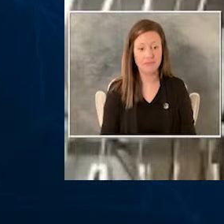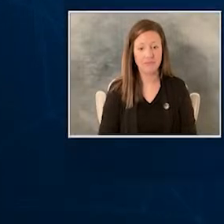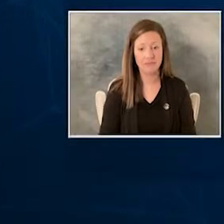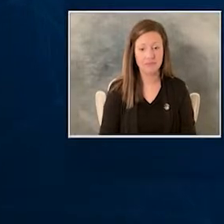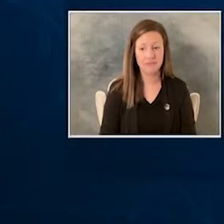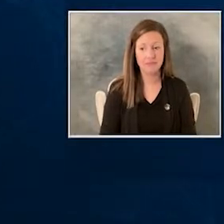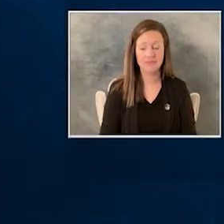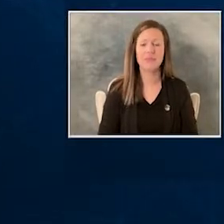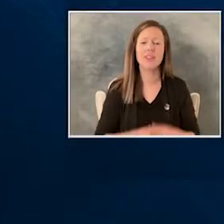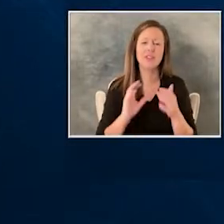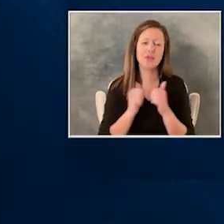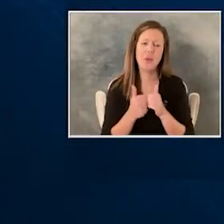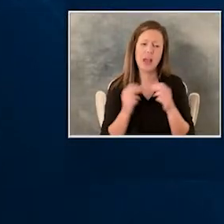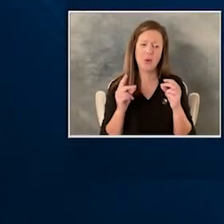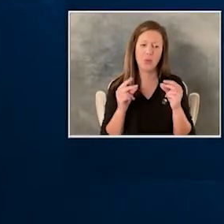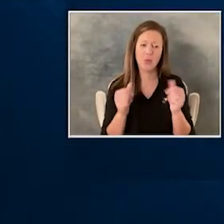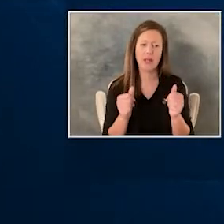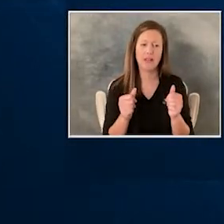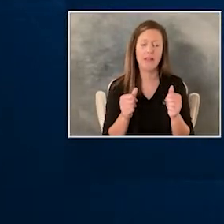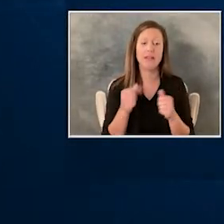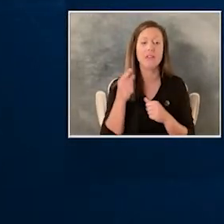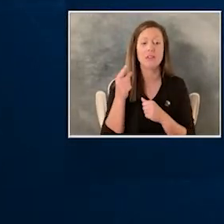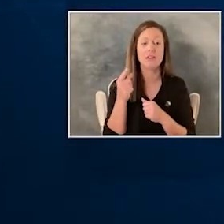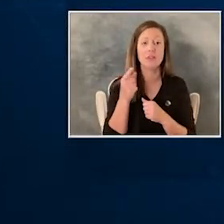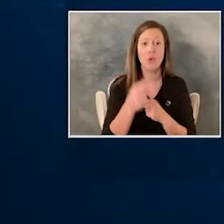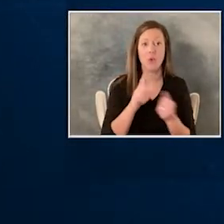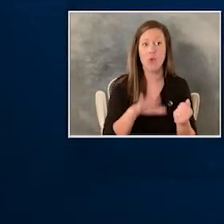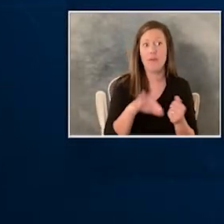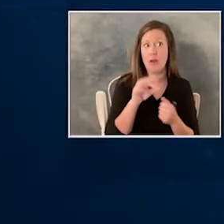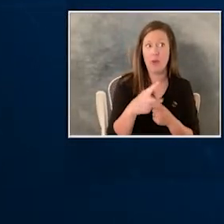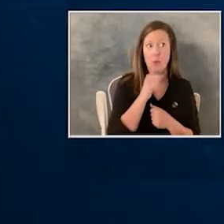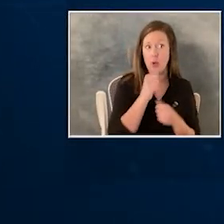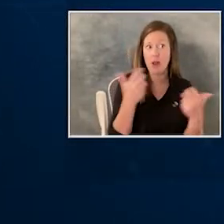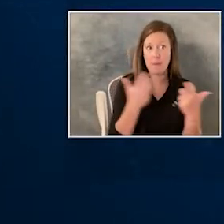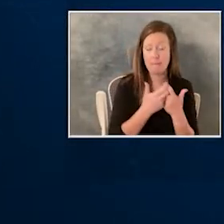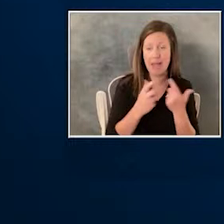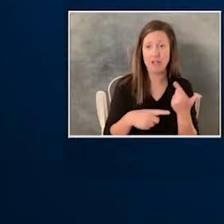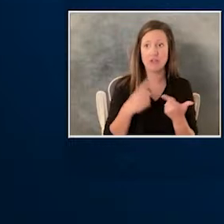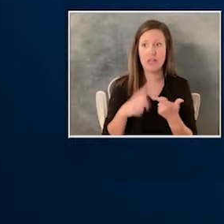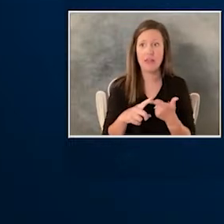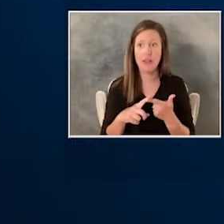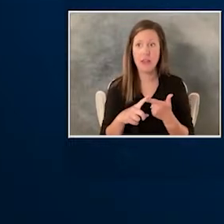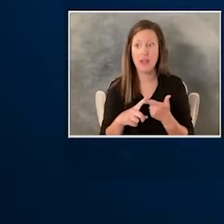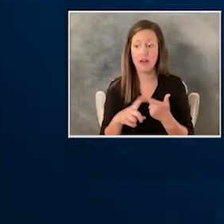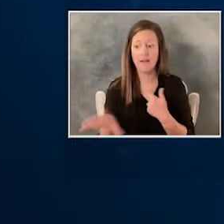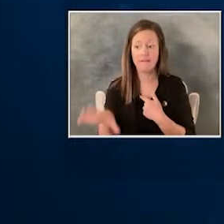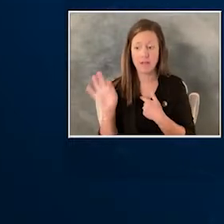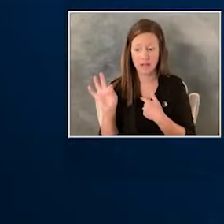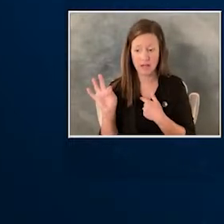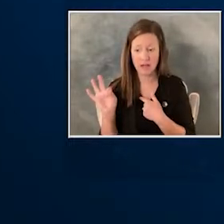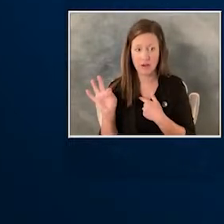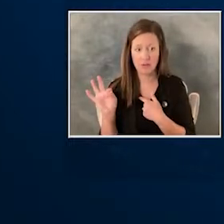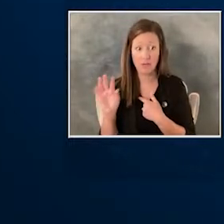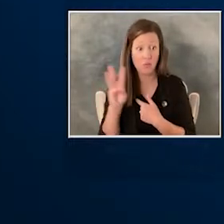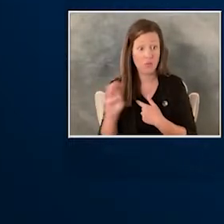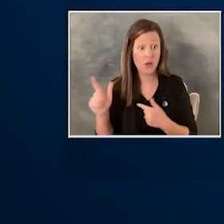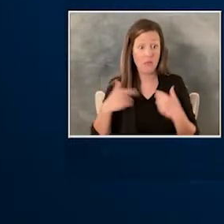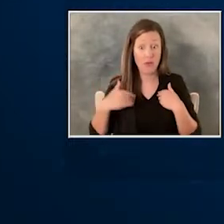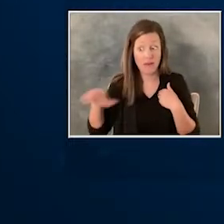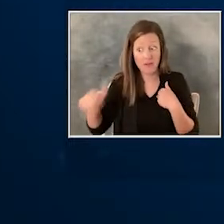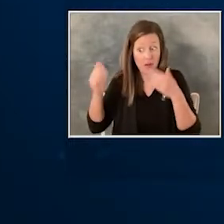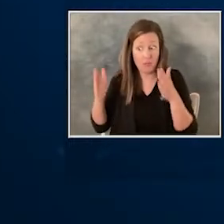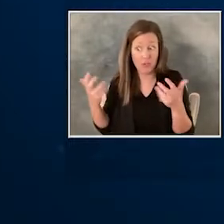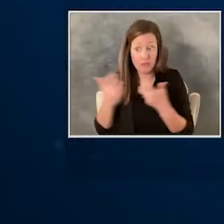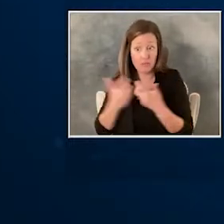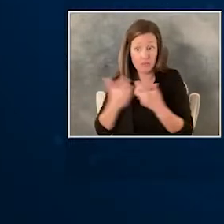how quickly between finding out you're not a match and then finding out, well, we've got another match as long as you give your